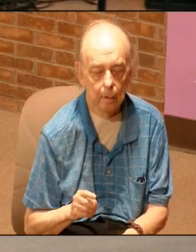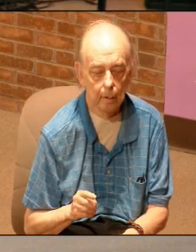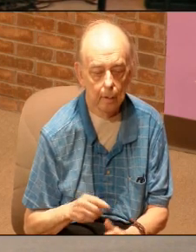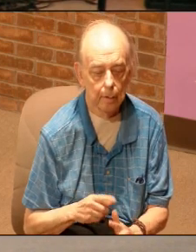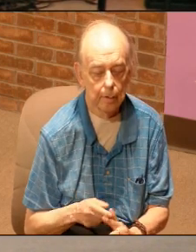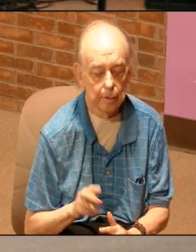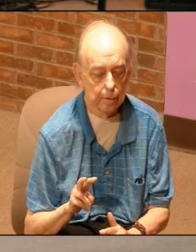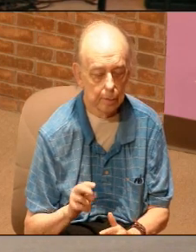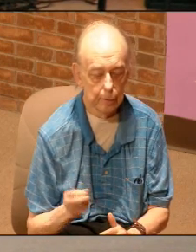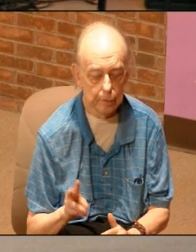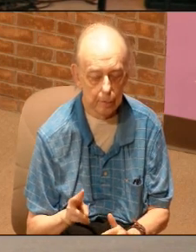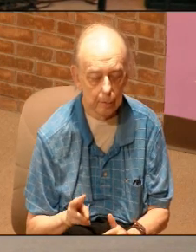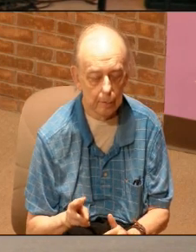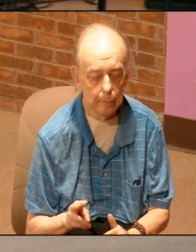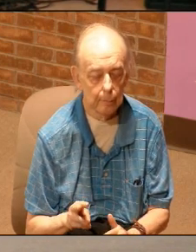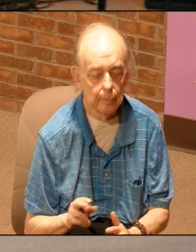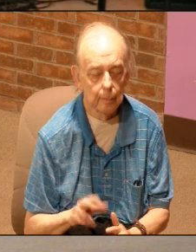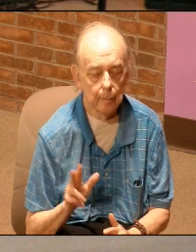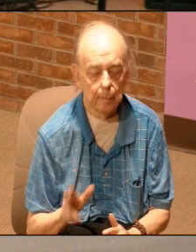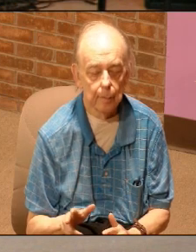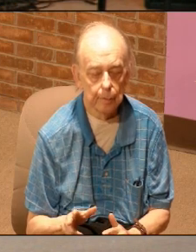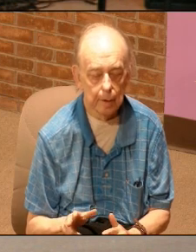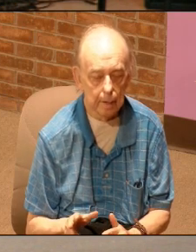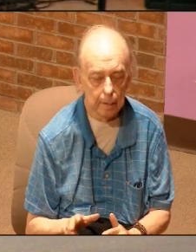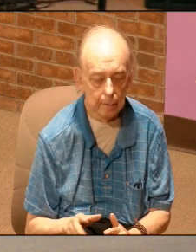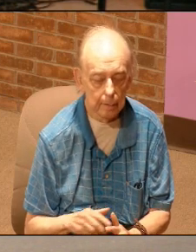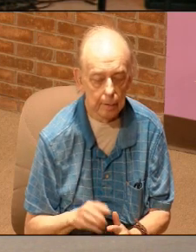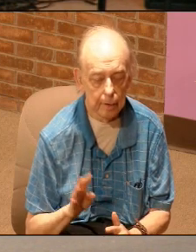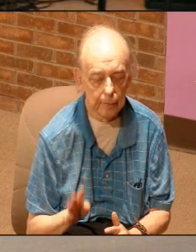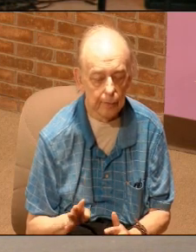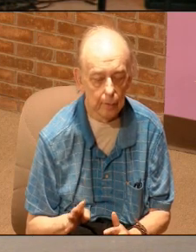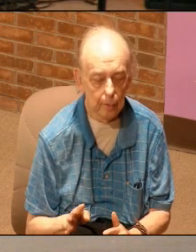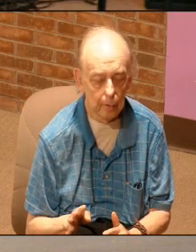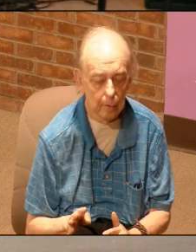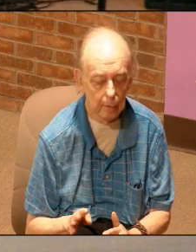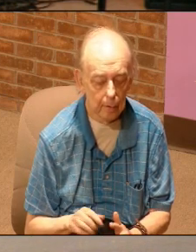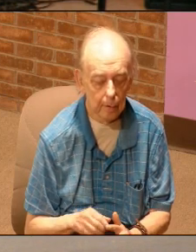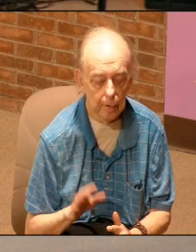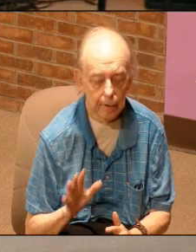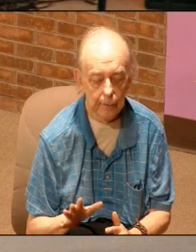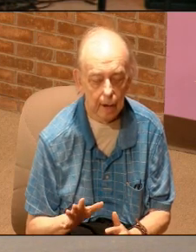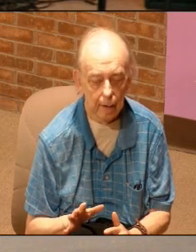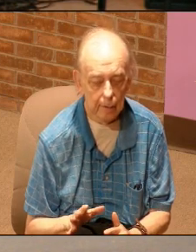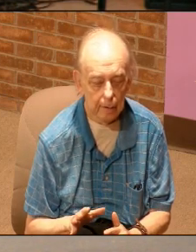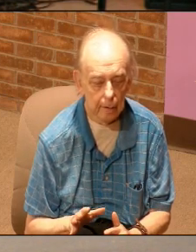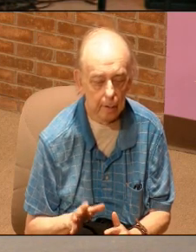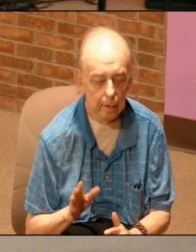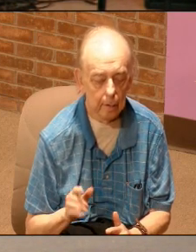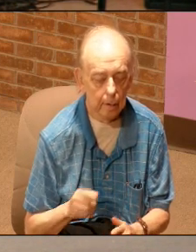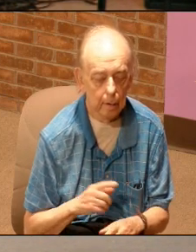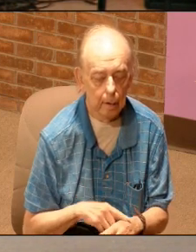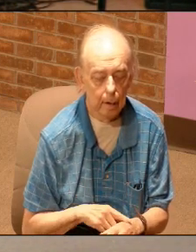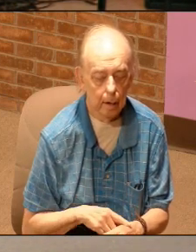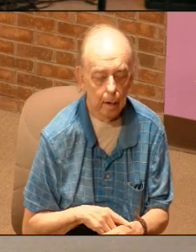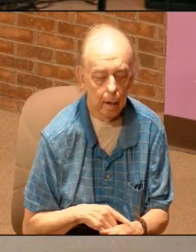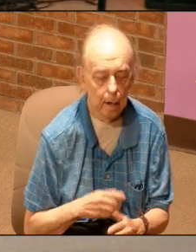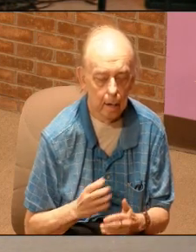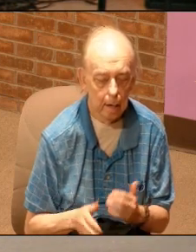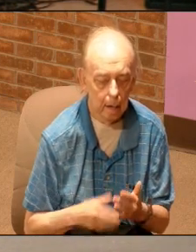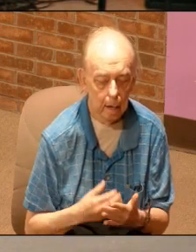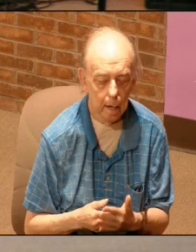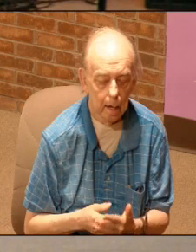then 2, then 3, then 4. And by the time he got up to